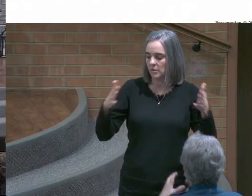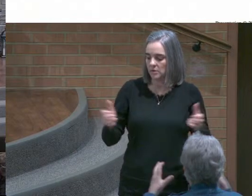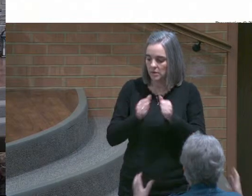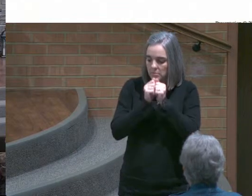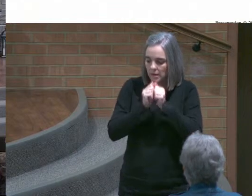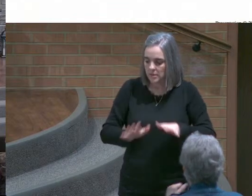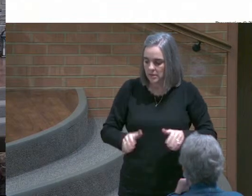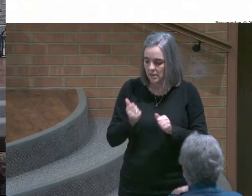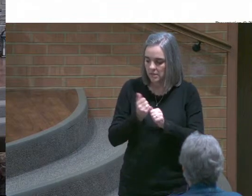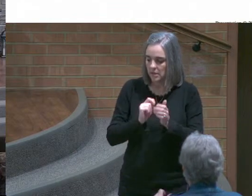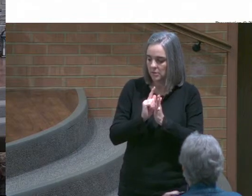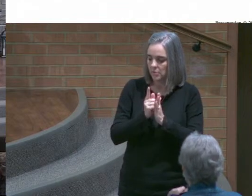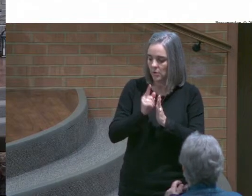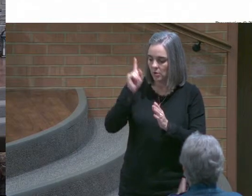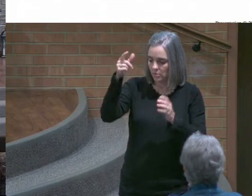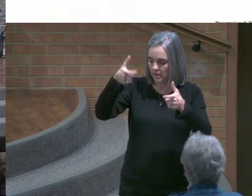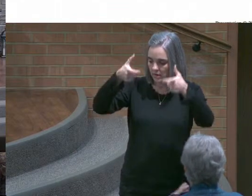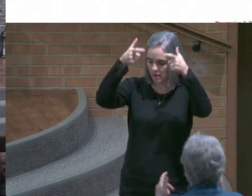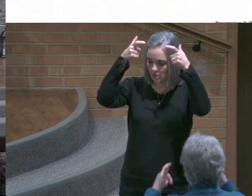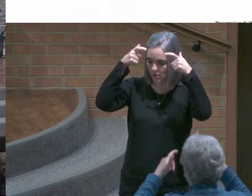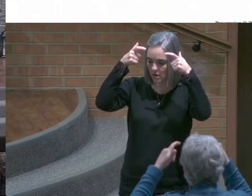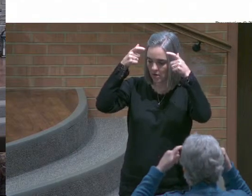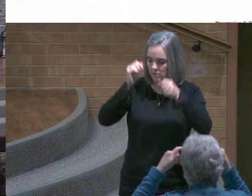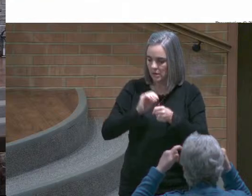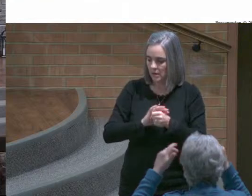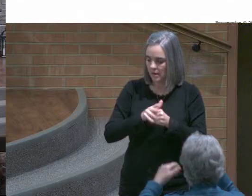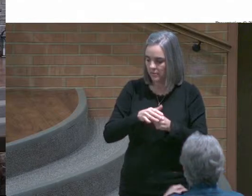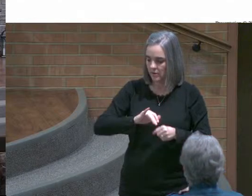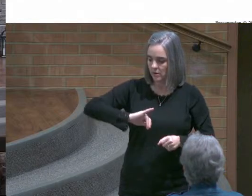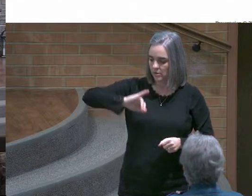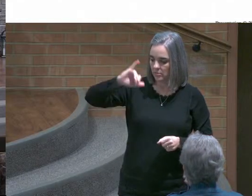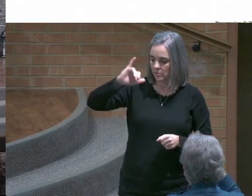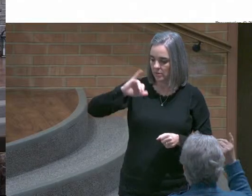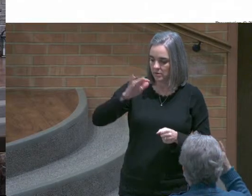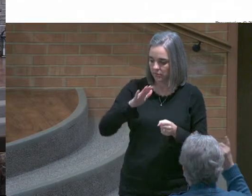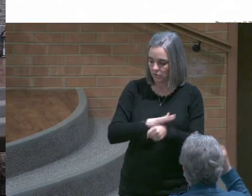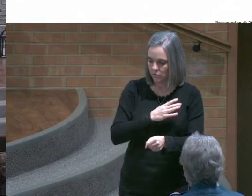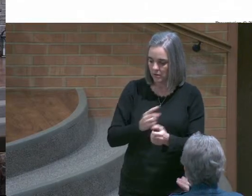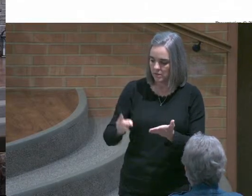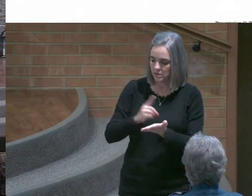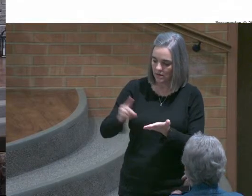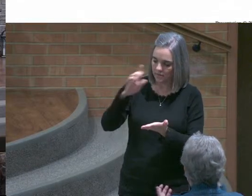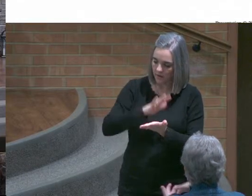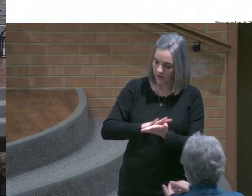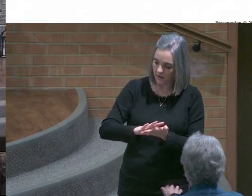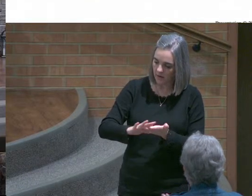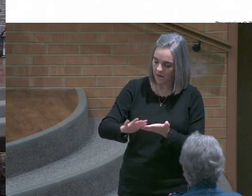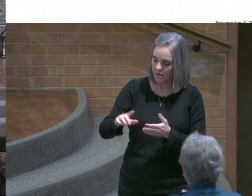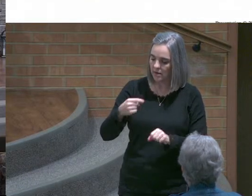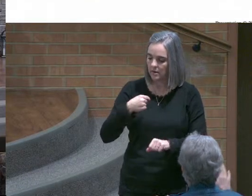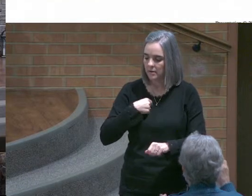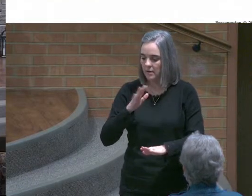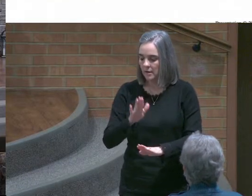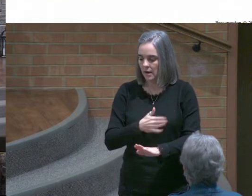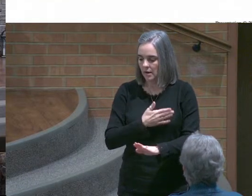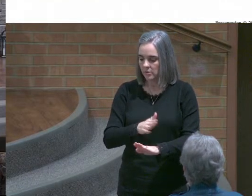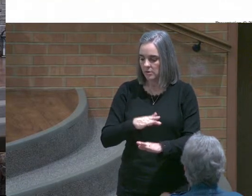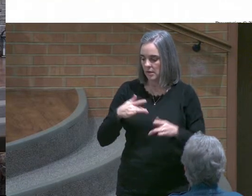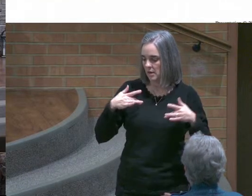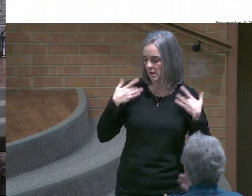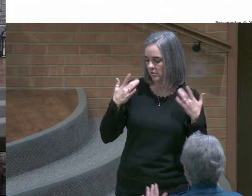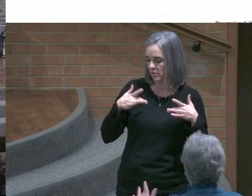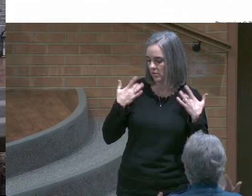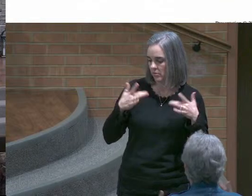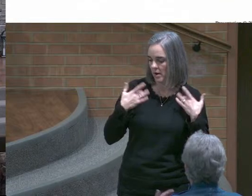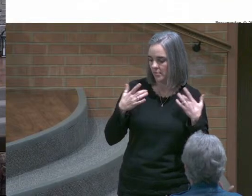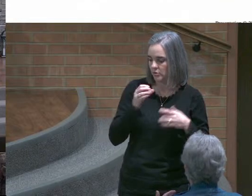With numberless blessings each moment he crowned and filled with his fullness divine.